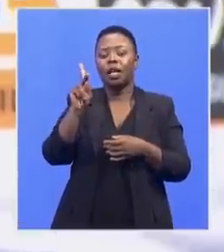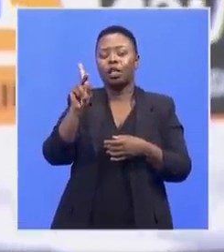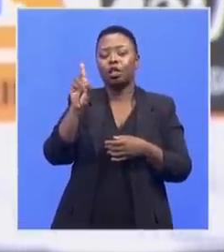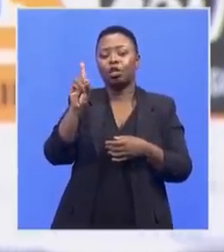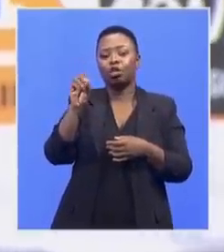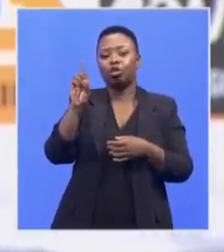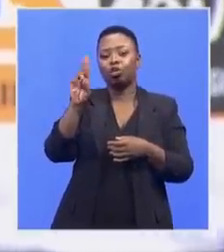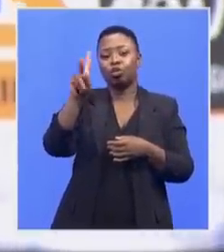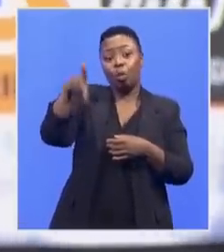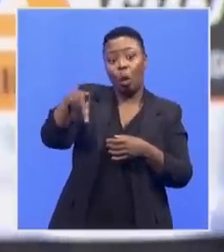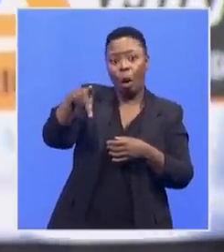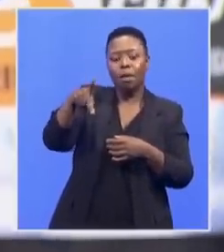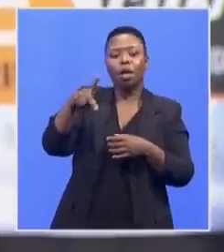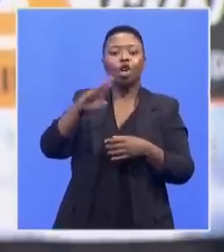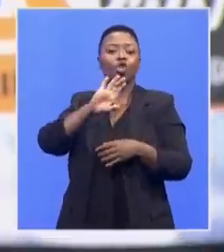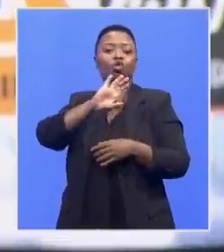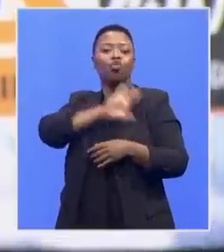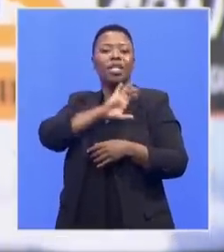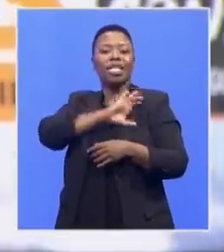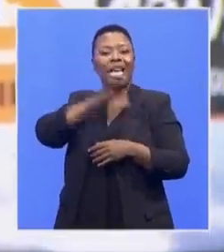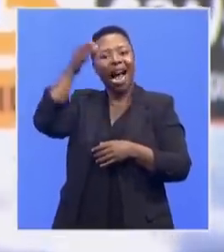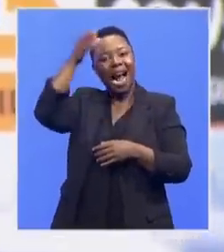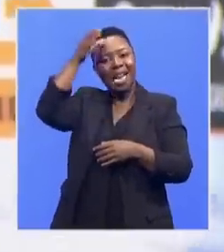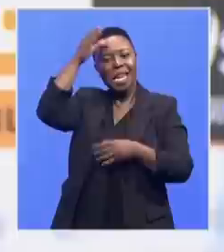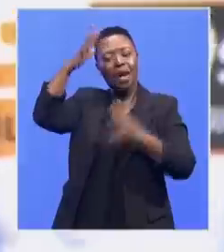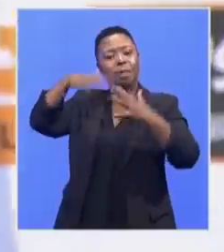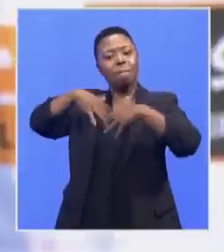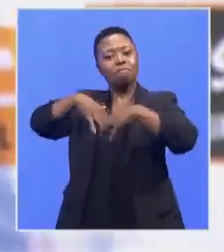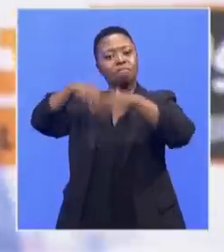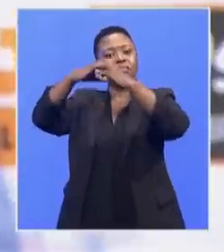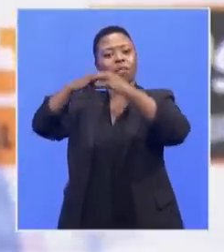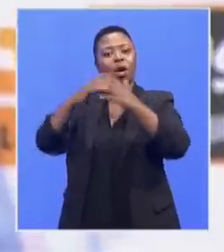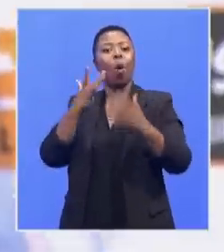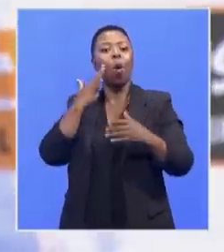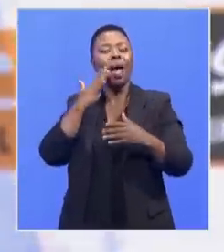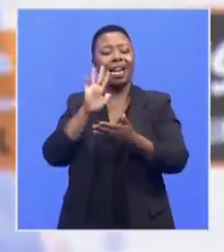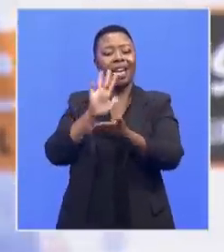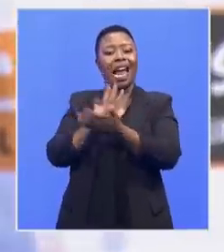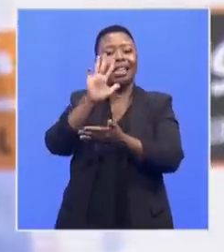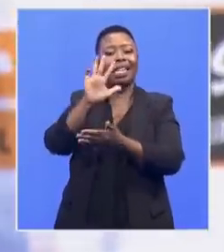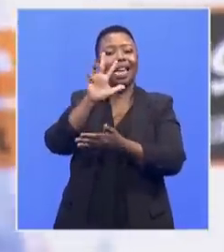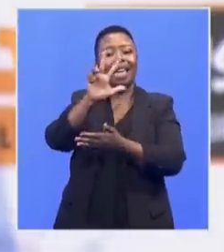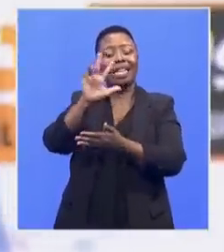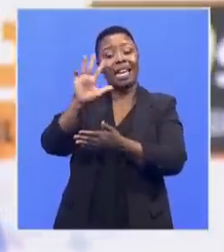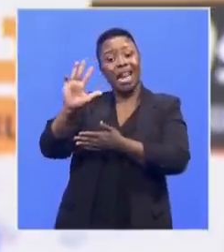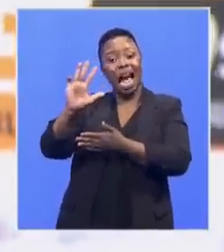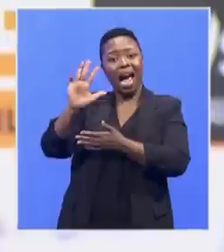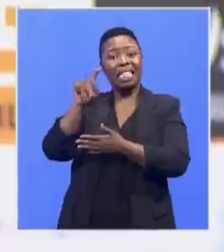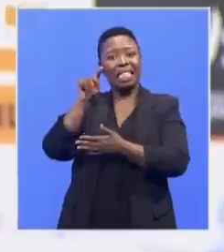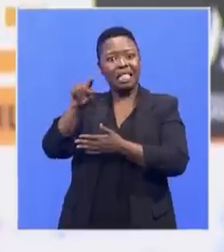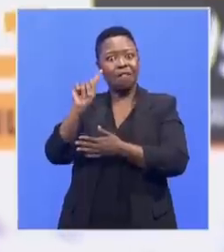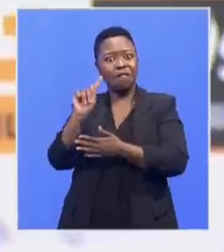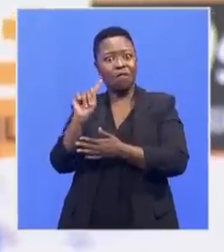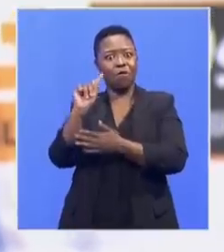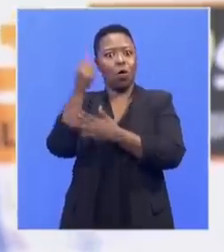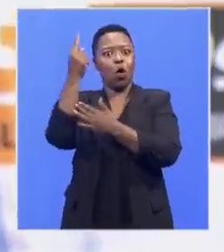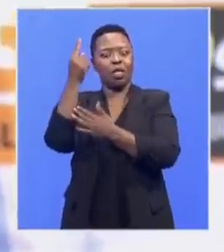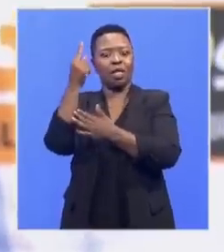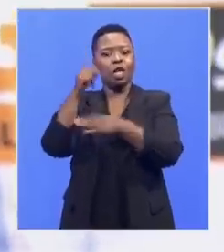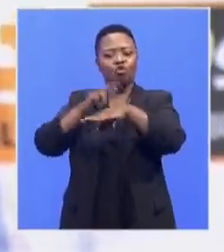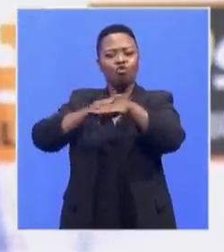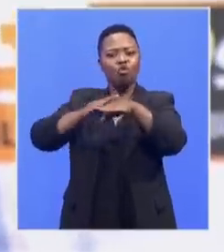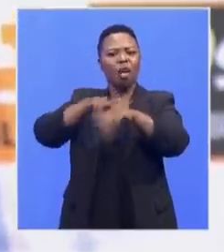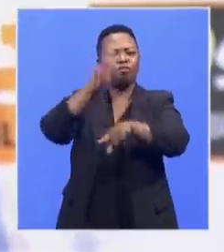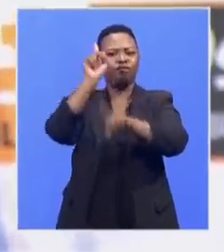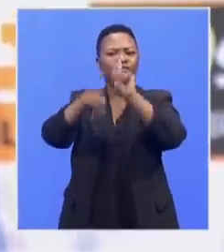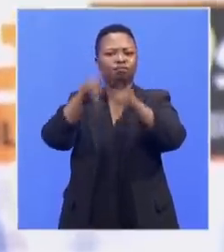founded in 1989 as one of the first multiracial schools in